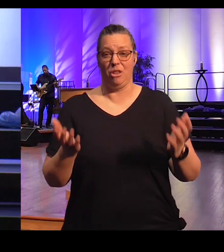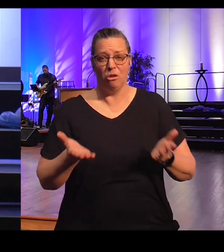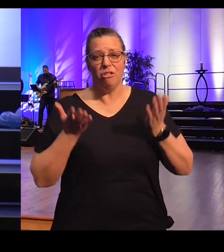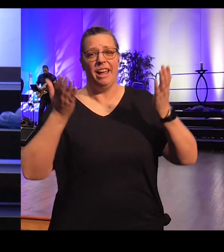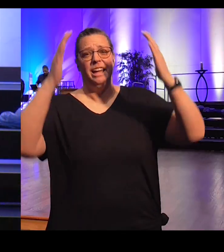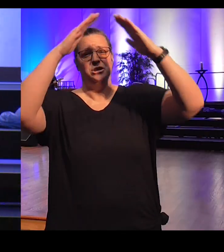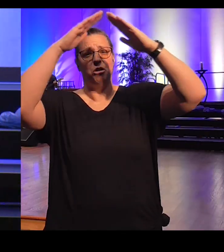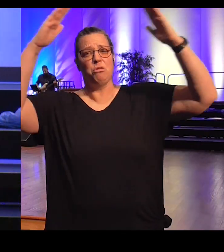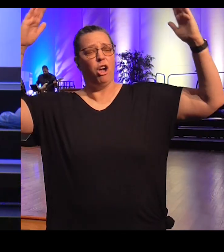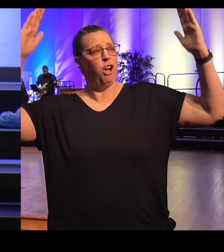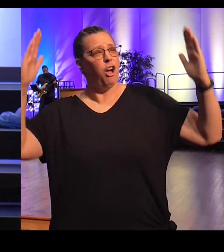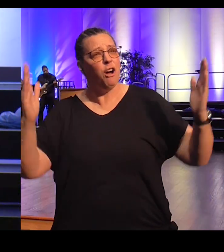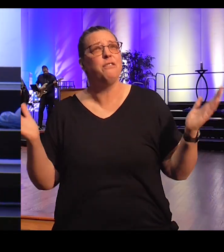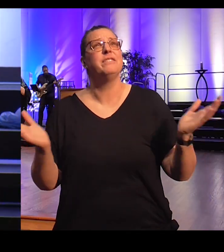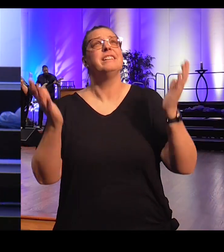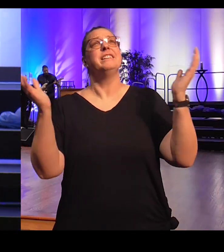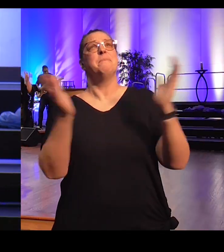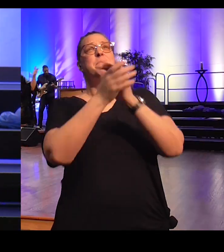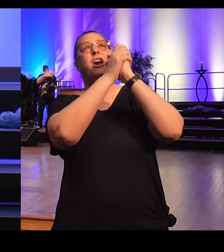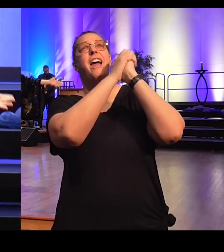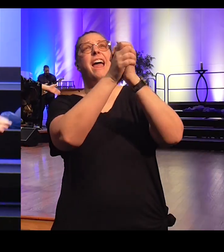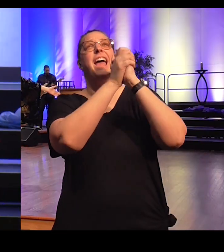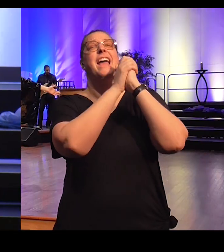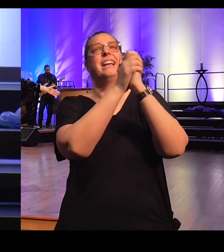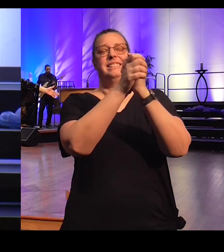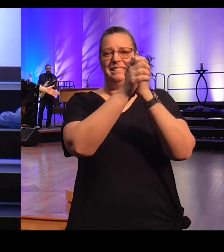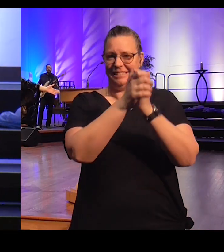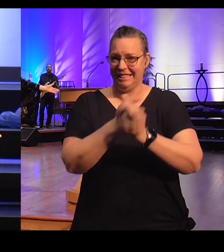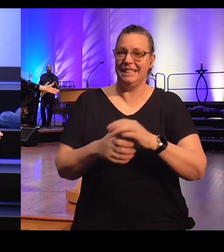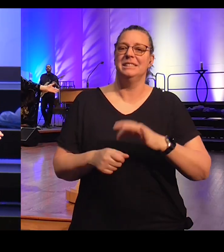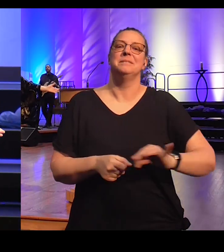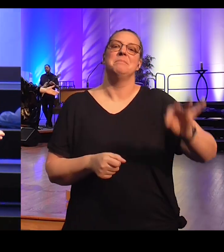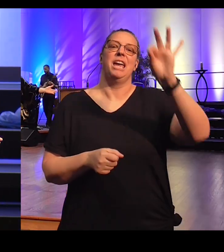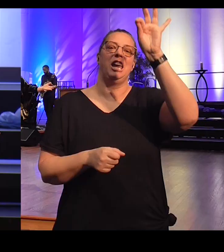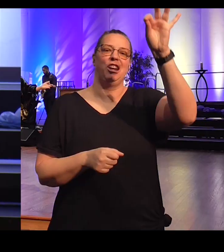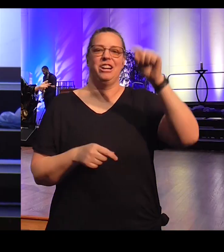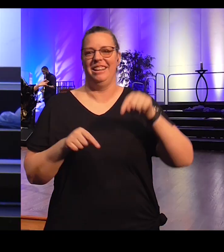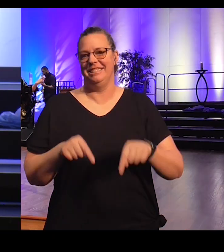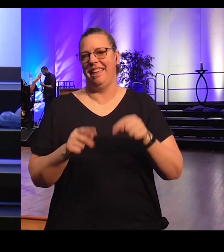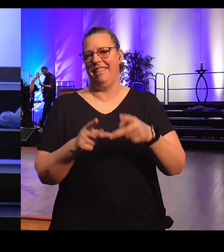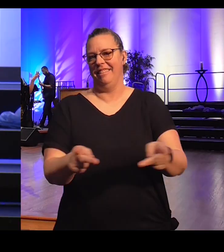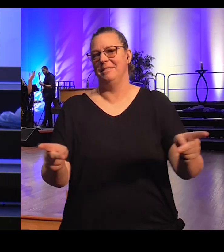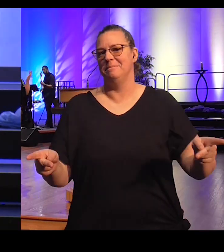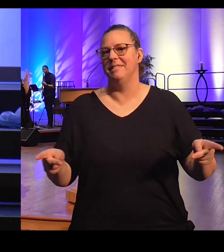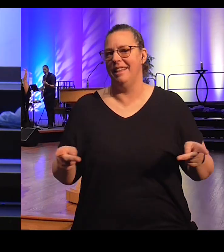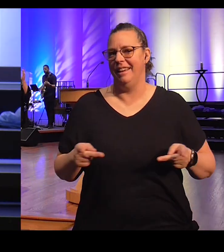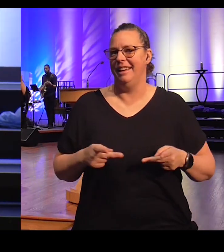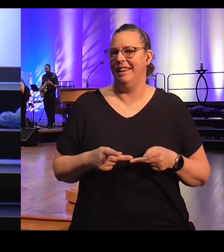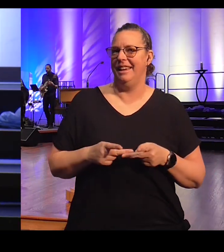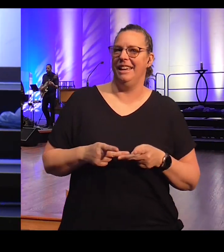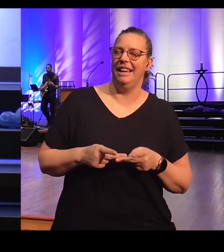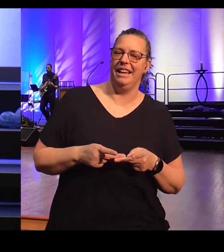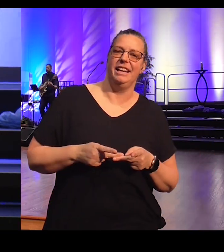place. Raise the roof with shouts of praise. Spirit's in this place.